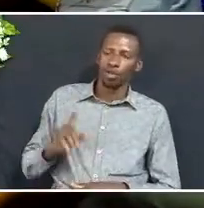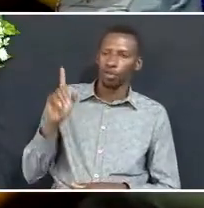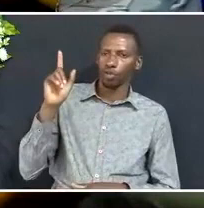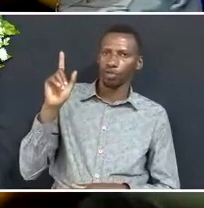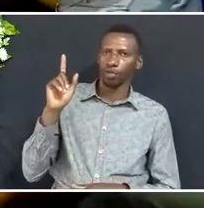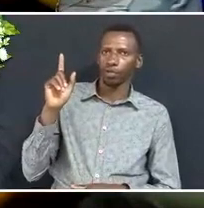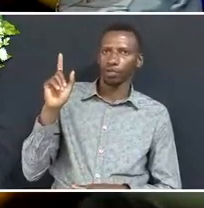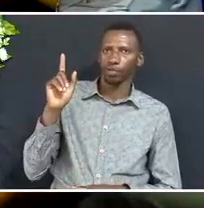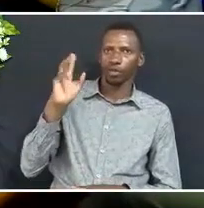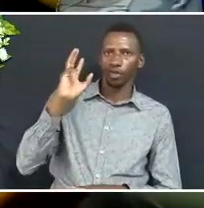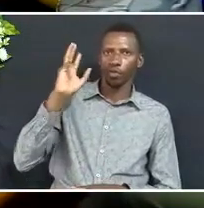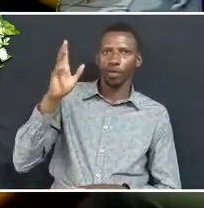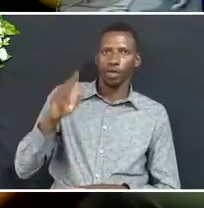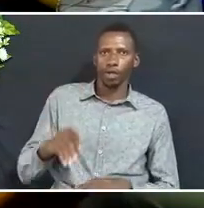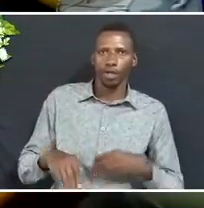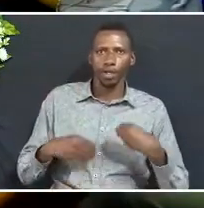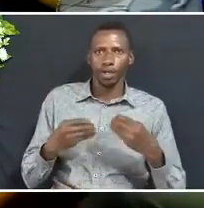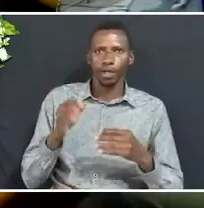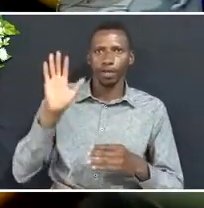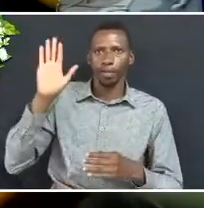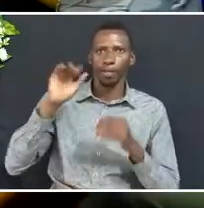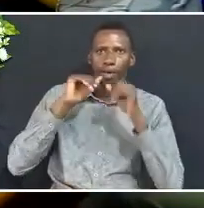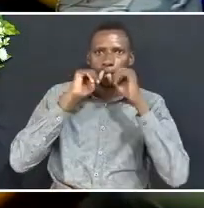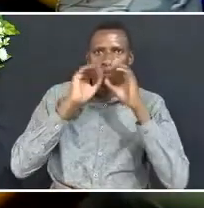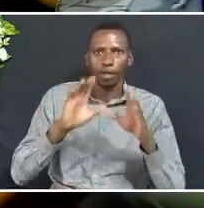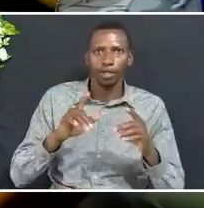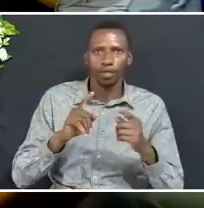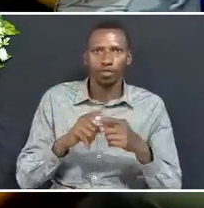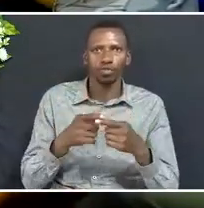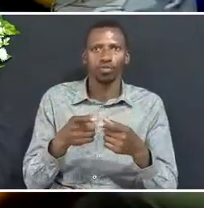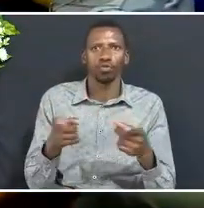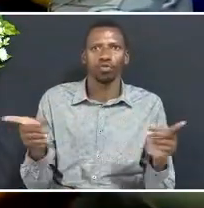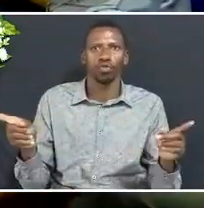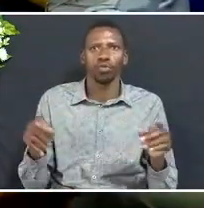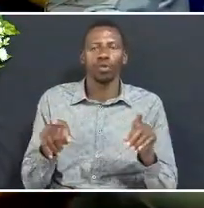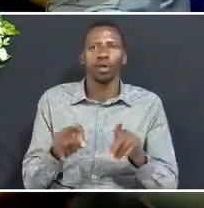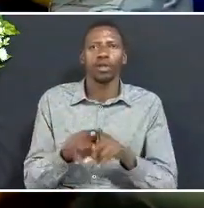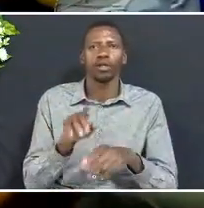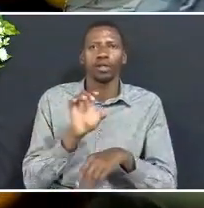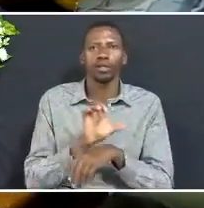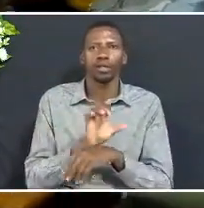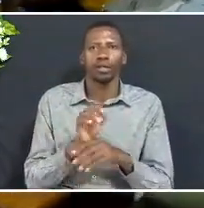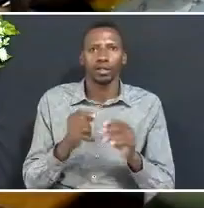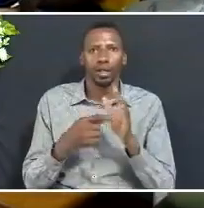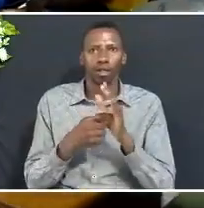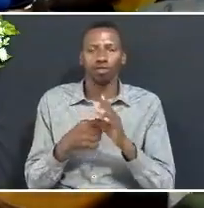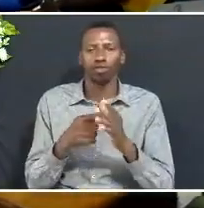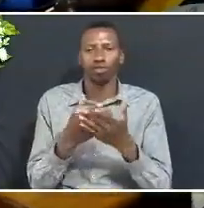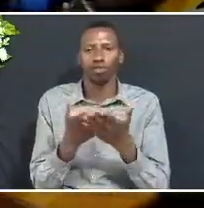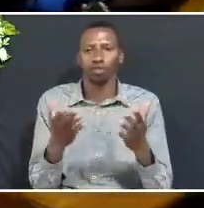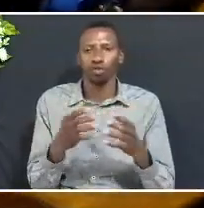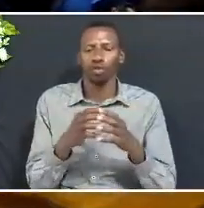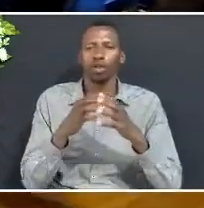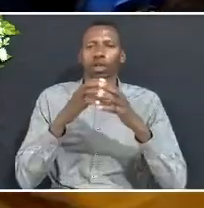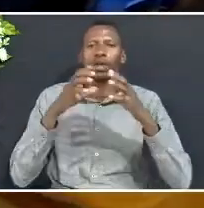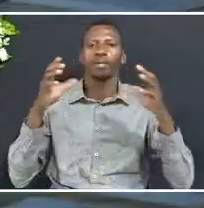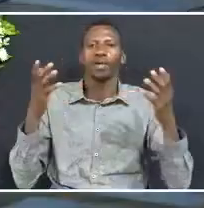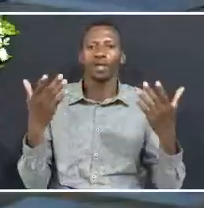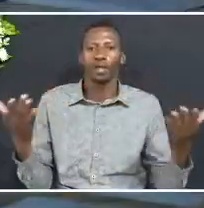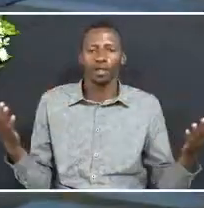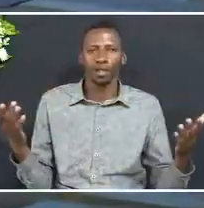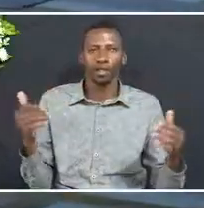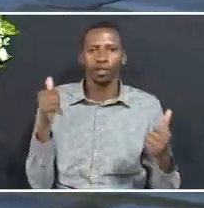his blessing of revelations to you as a church, and will show you great things that await for